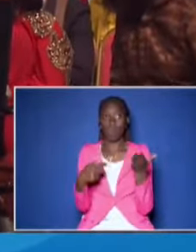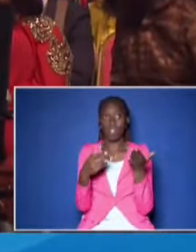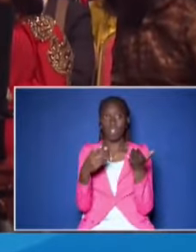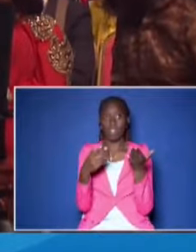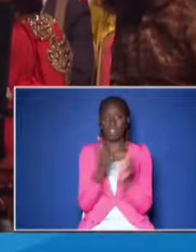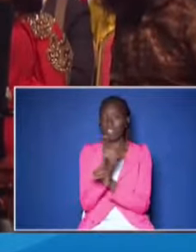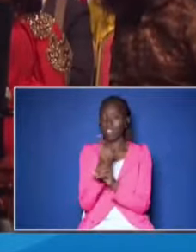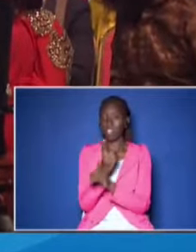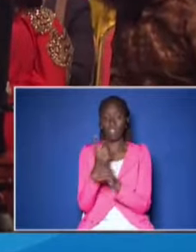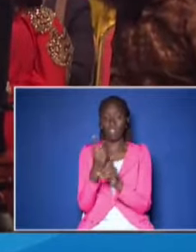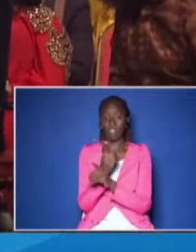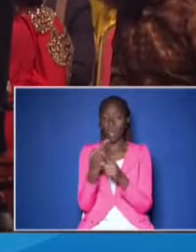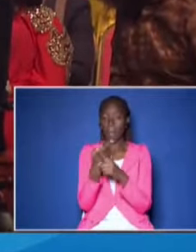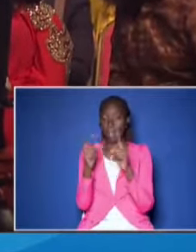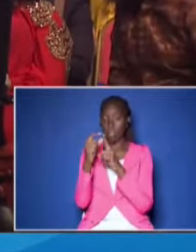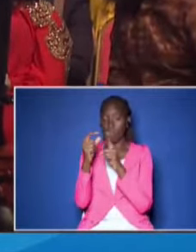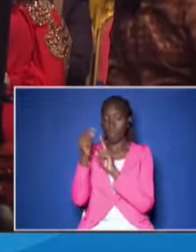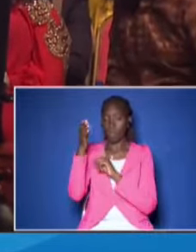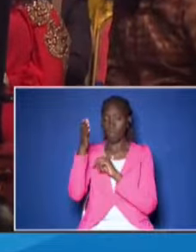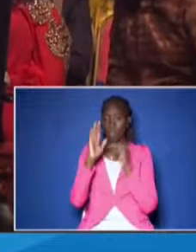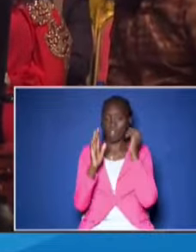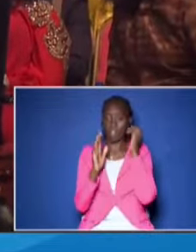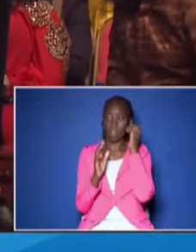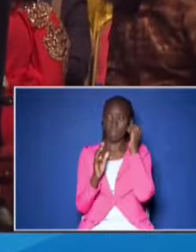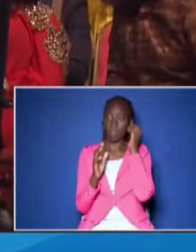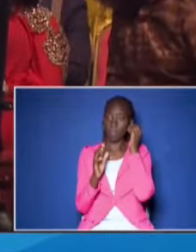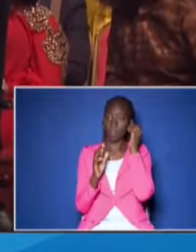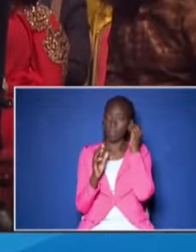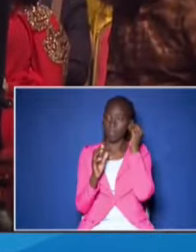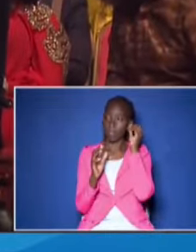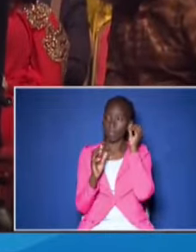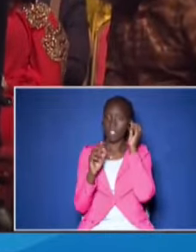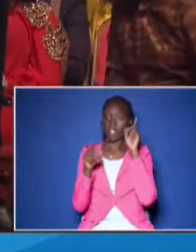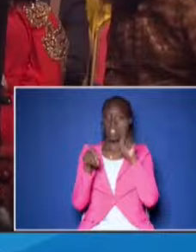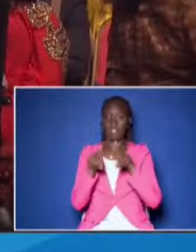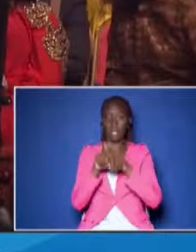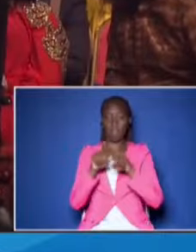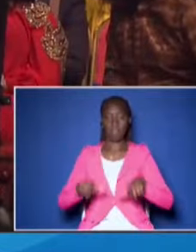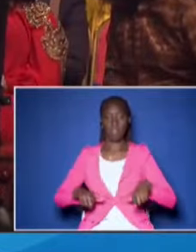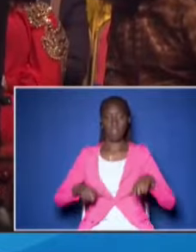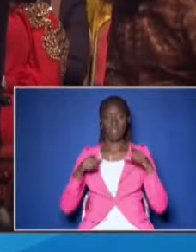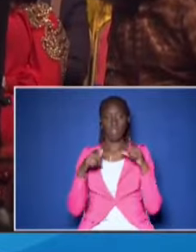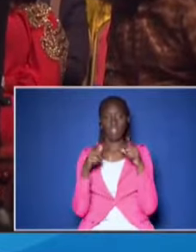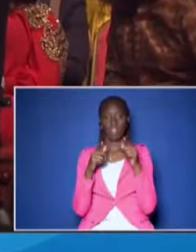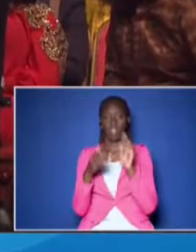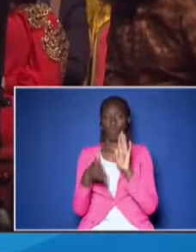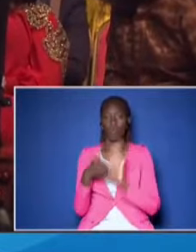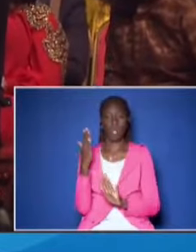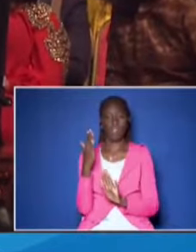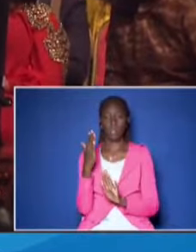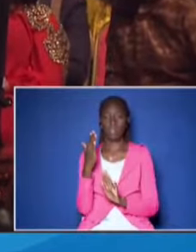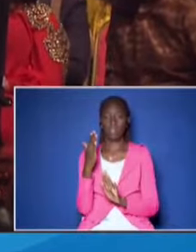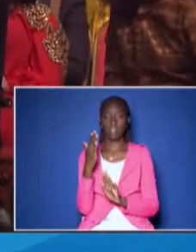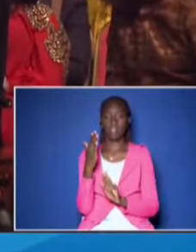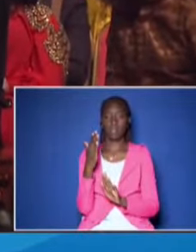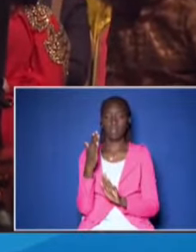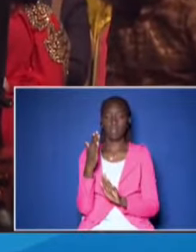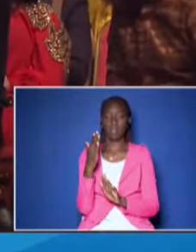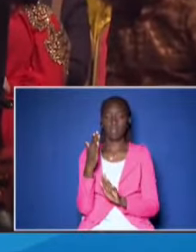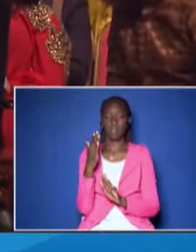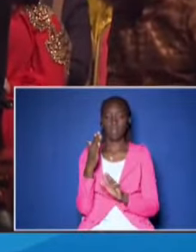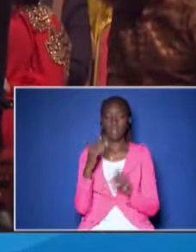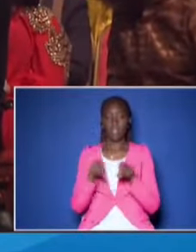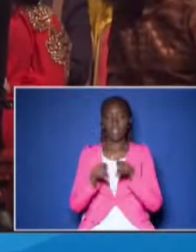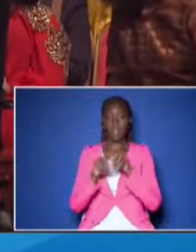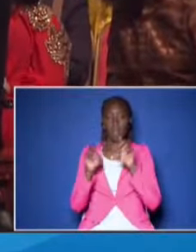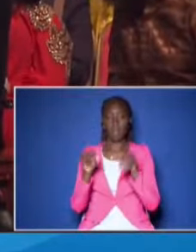them the word of God living it quickens it